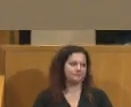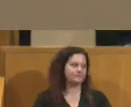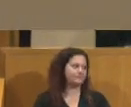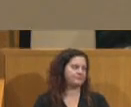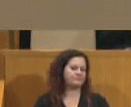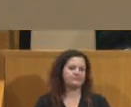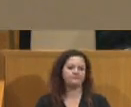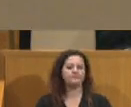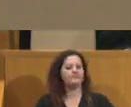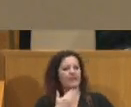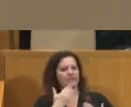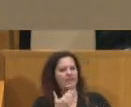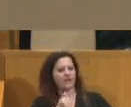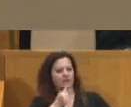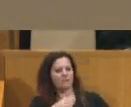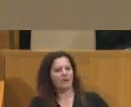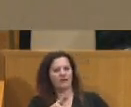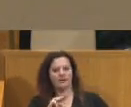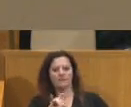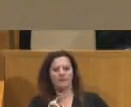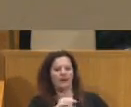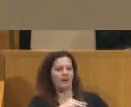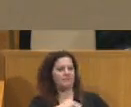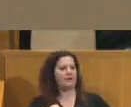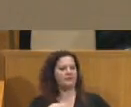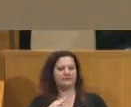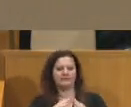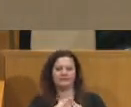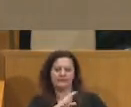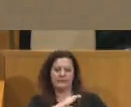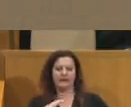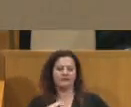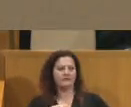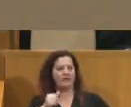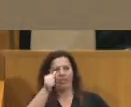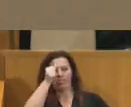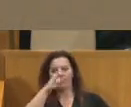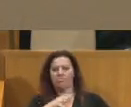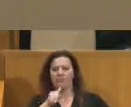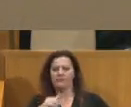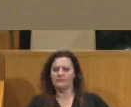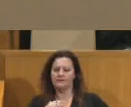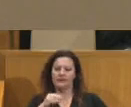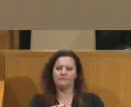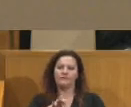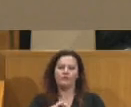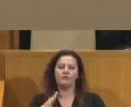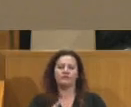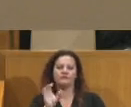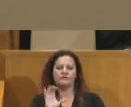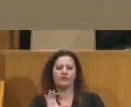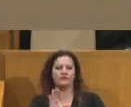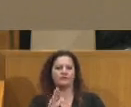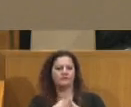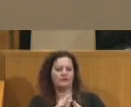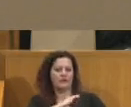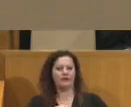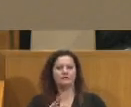transportation, and defining our relationship with major sports franchises. We will safely host a national political